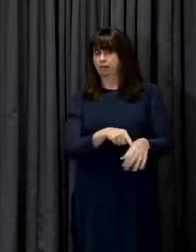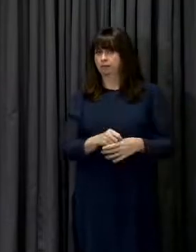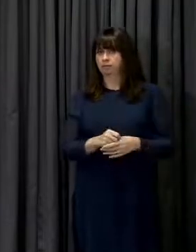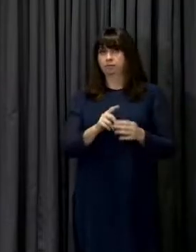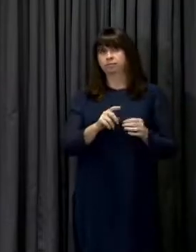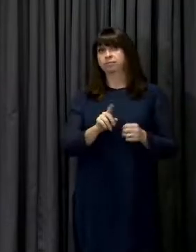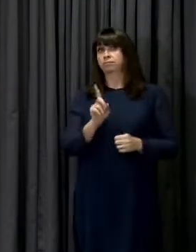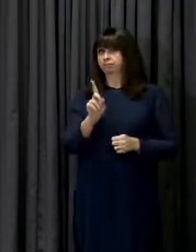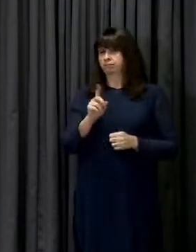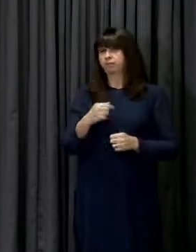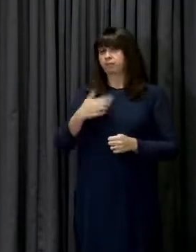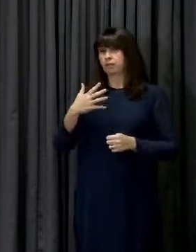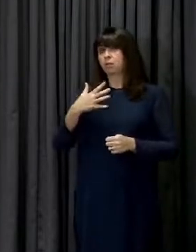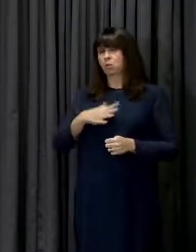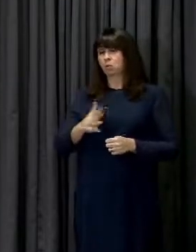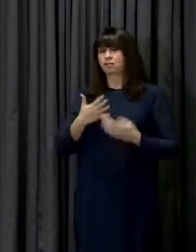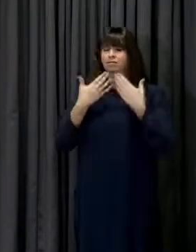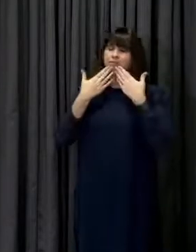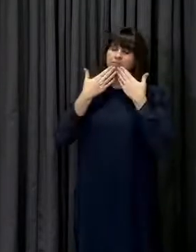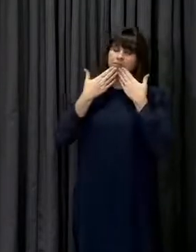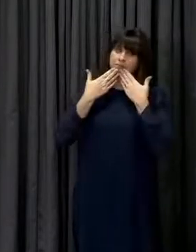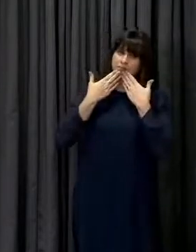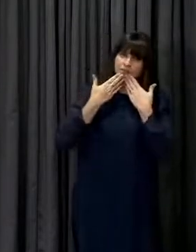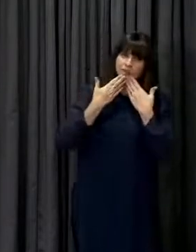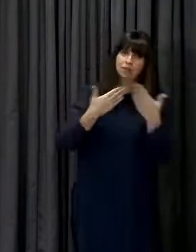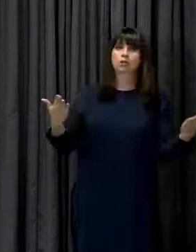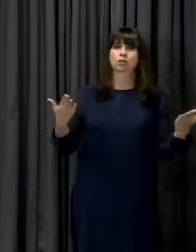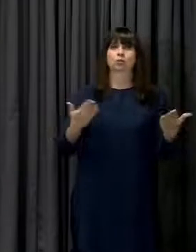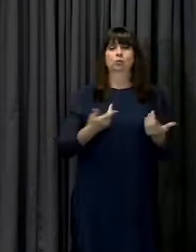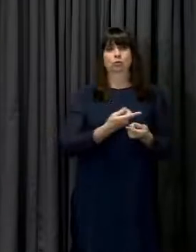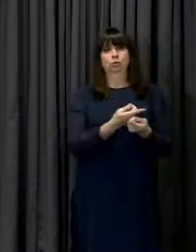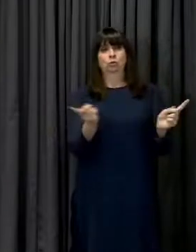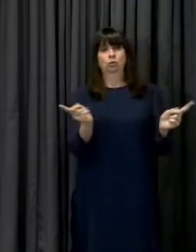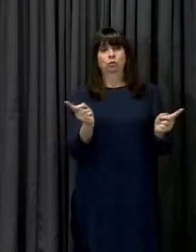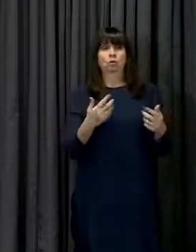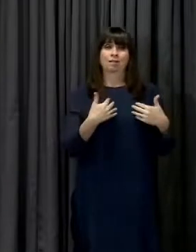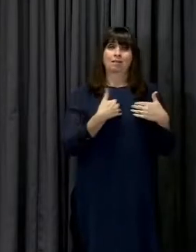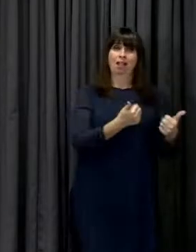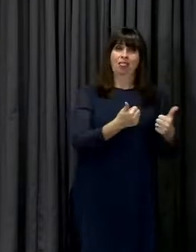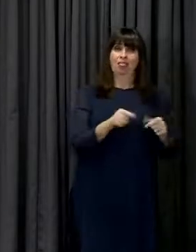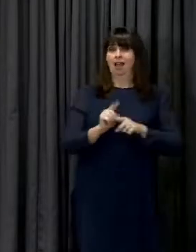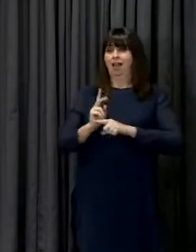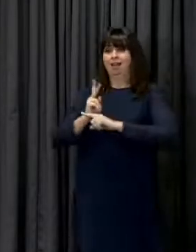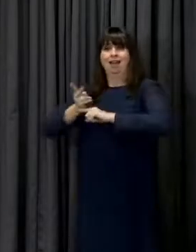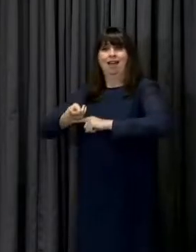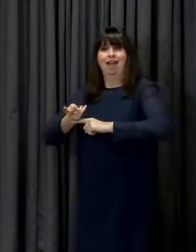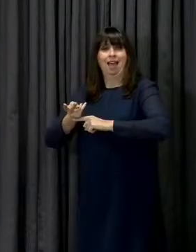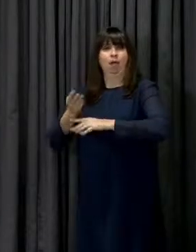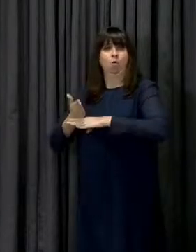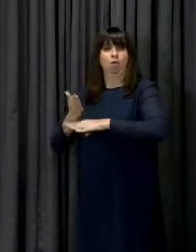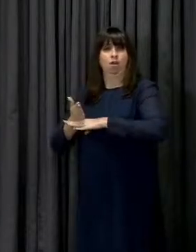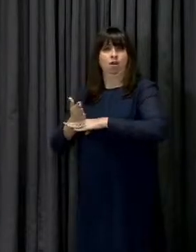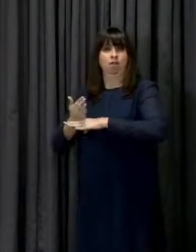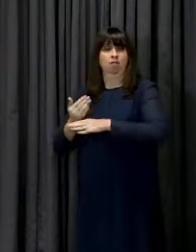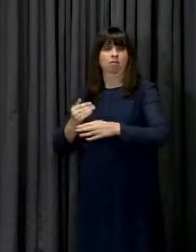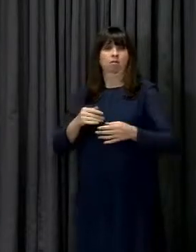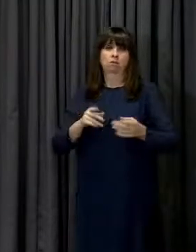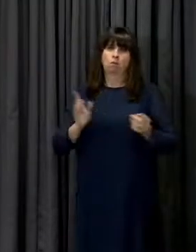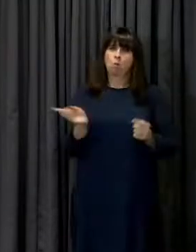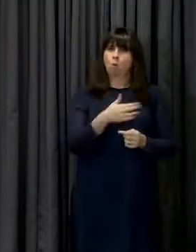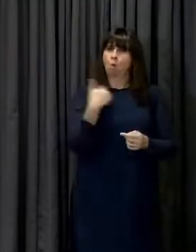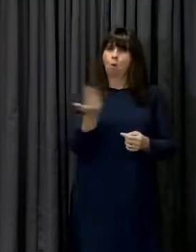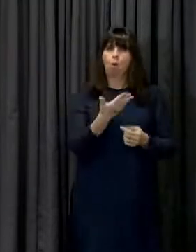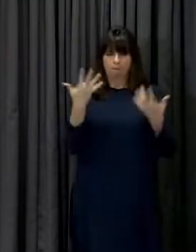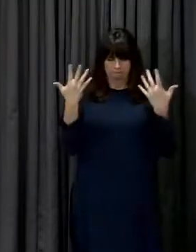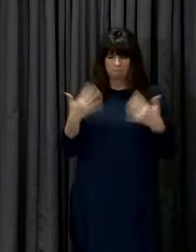I want to take a moment to personally thank all of our health and care staff for their ongoing support and